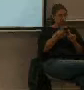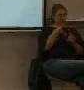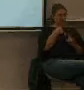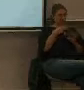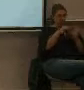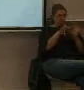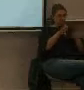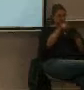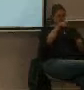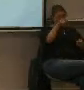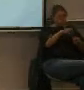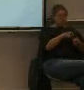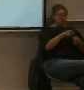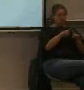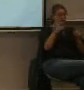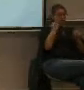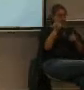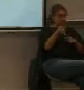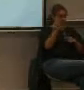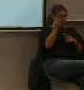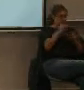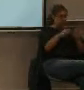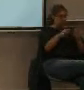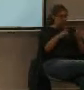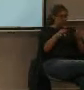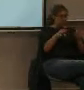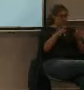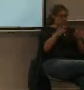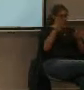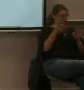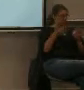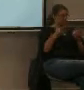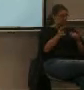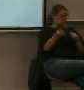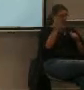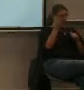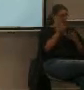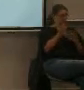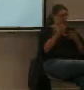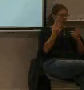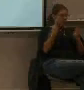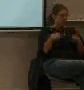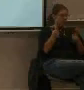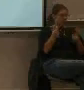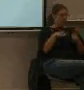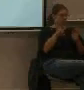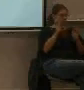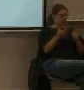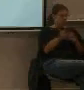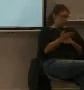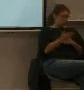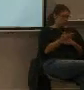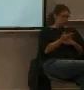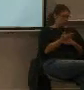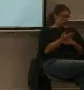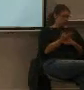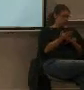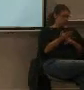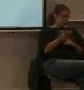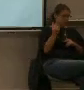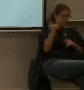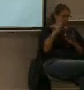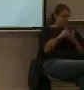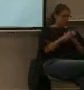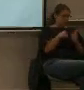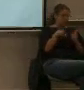equations verbatim, but if you understand the equations, you're going to be able to understand a lot of the arguments that we go throughout this